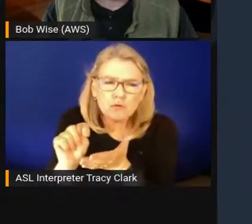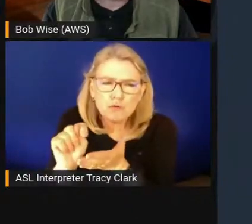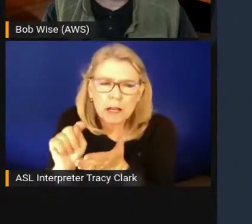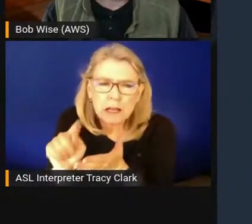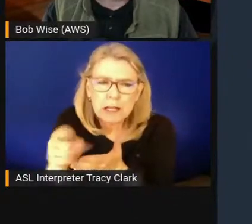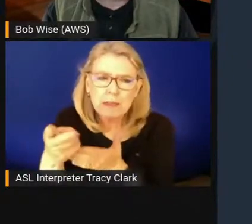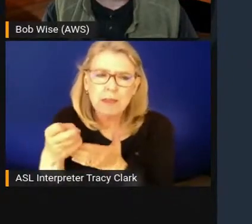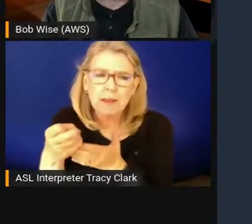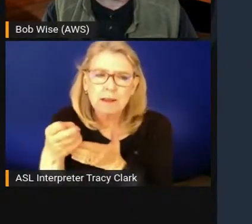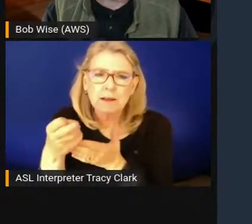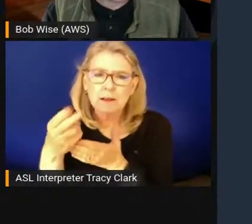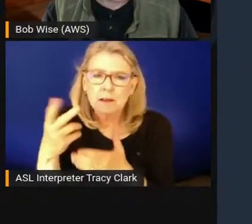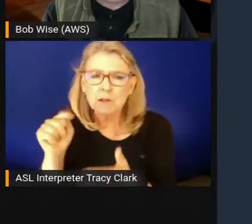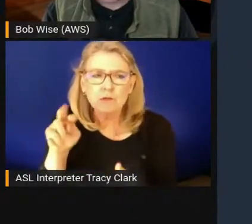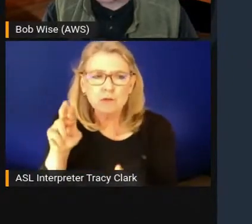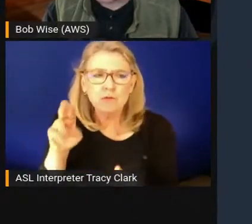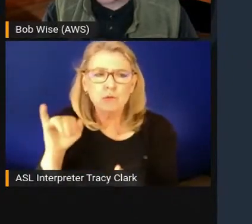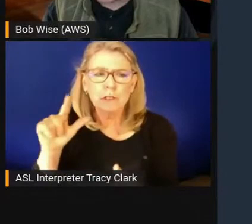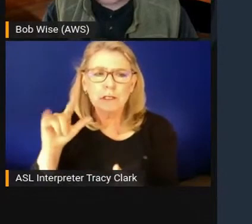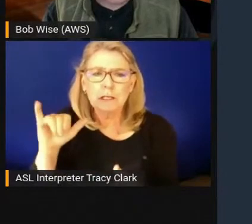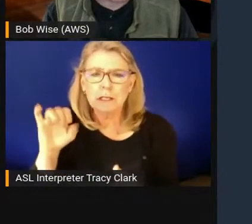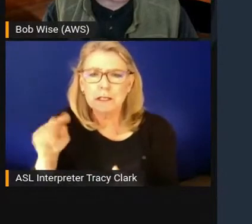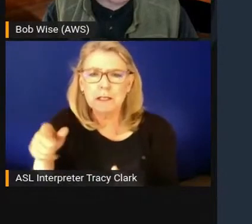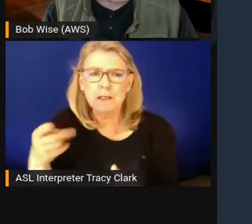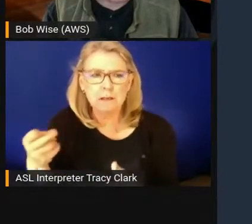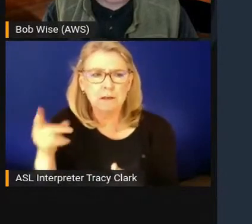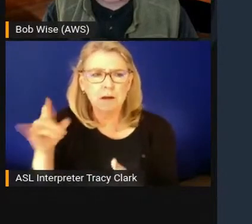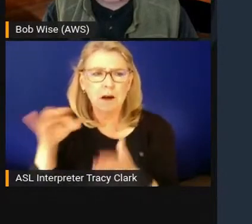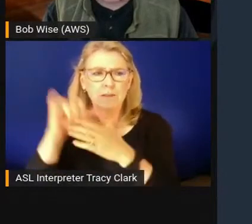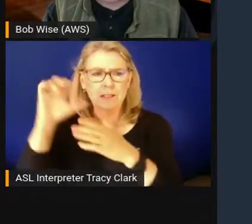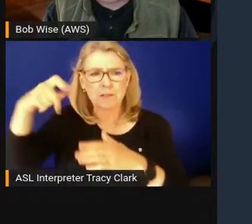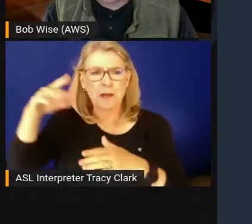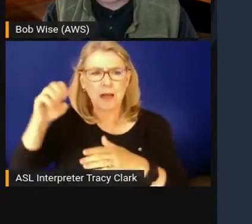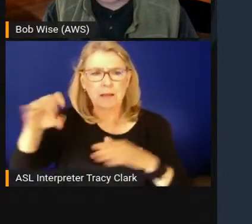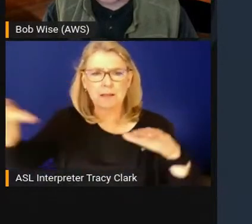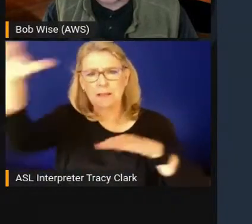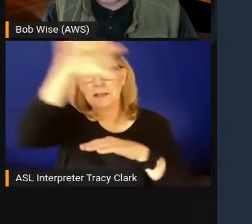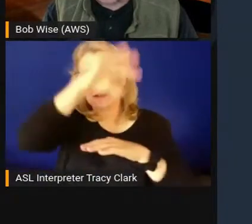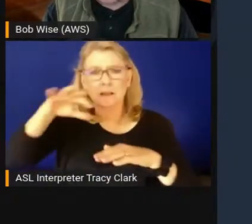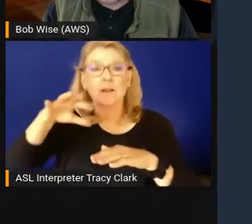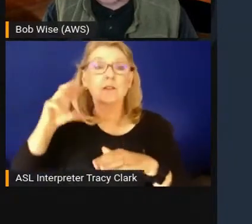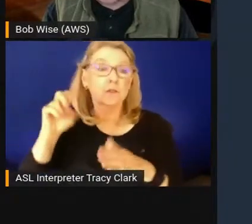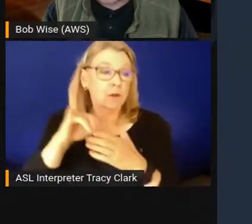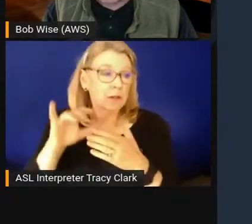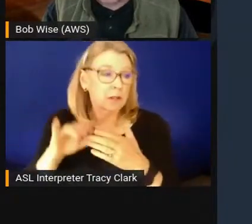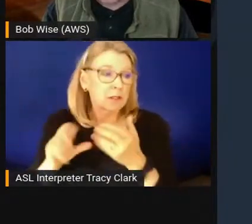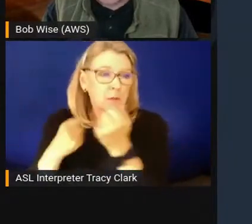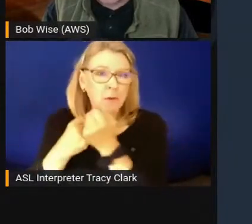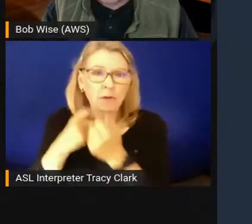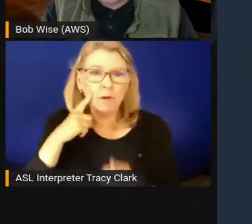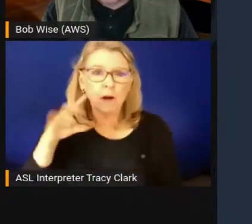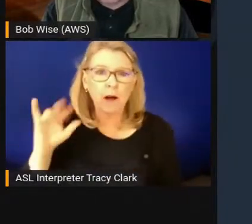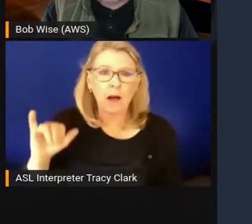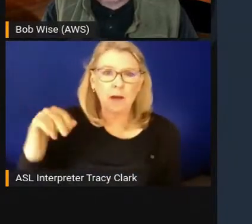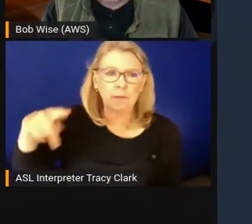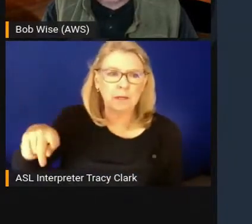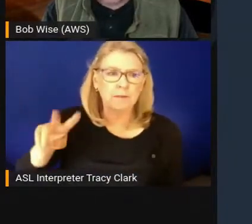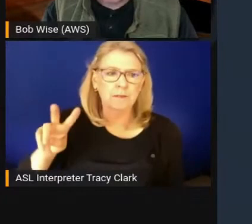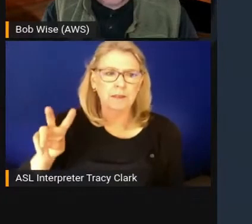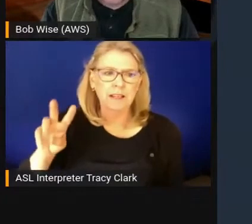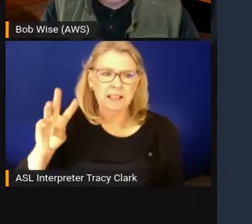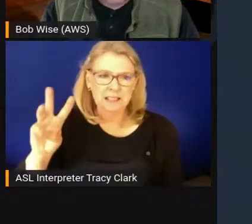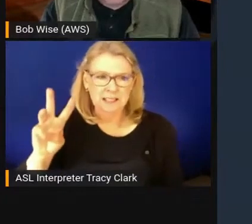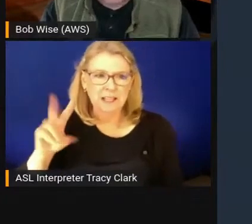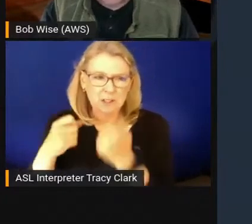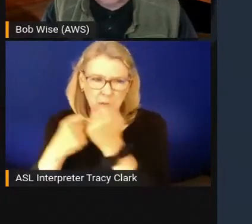And consequently, EKS support for IPv6 is coming soon. So one of the